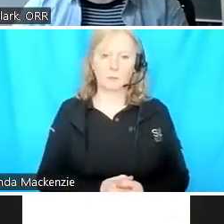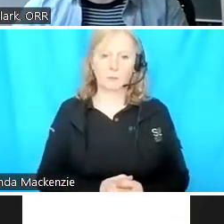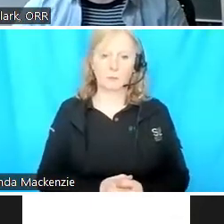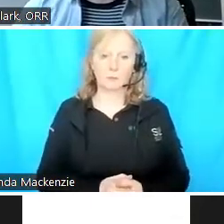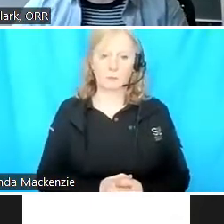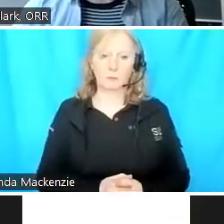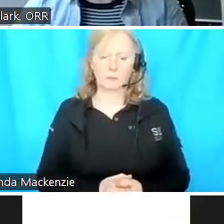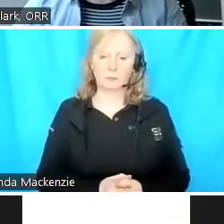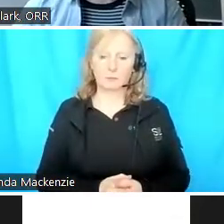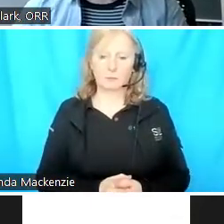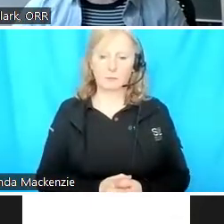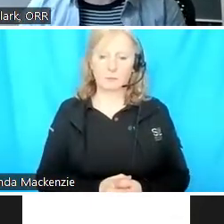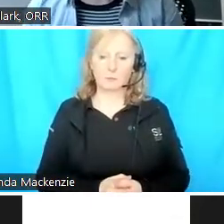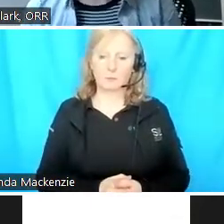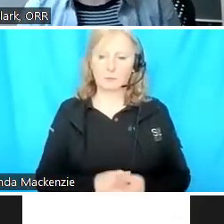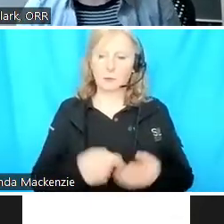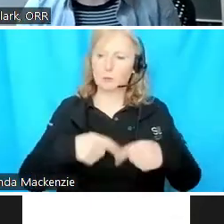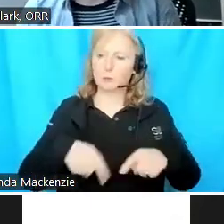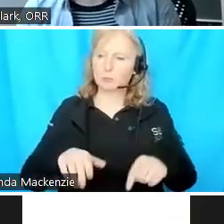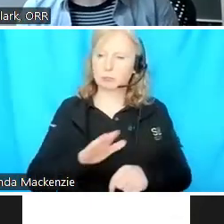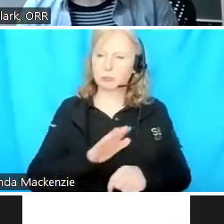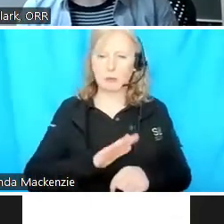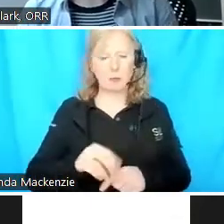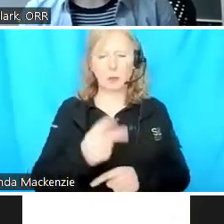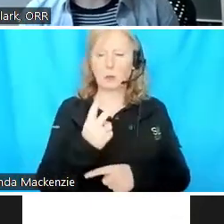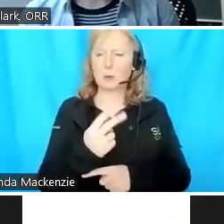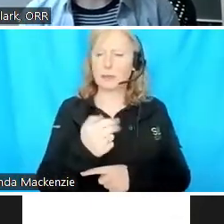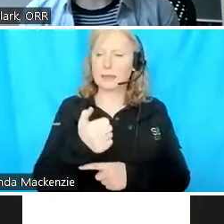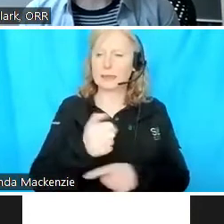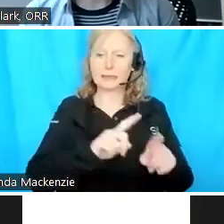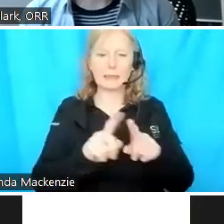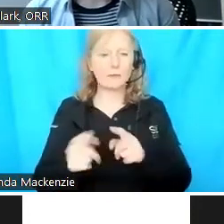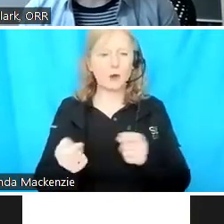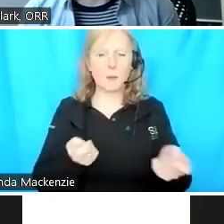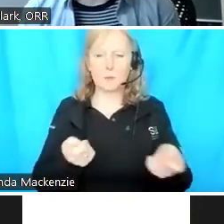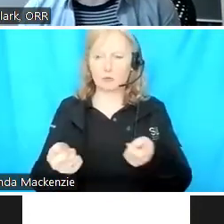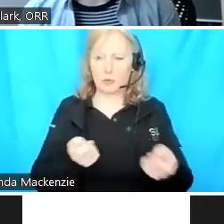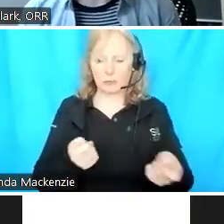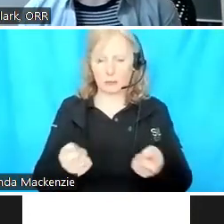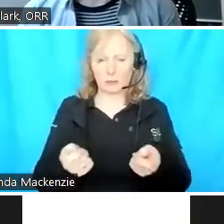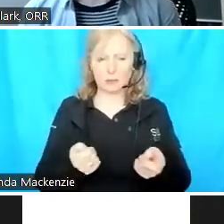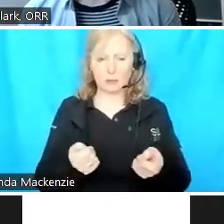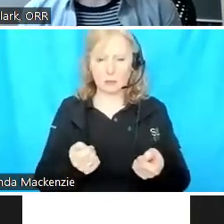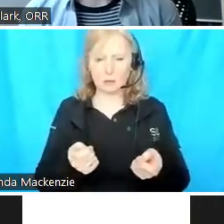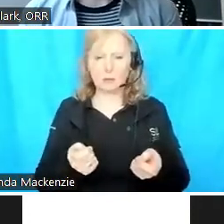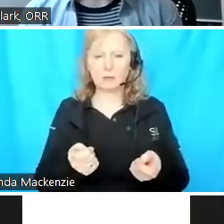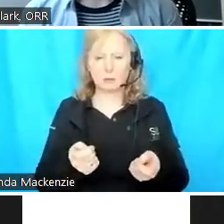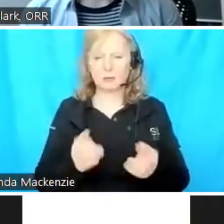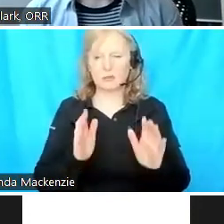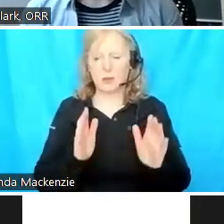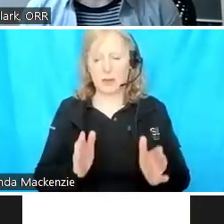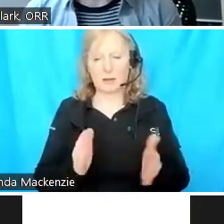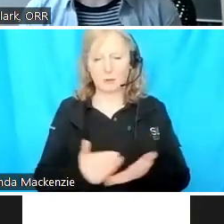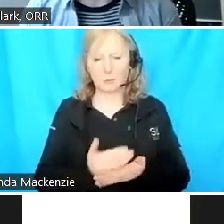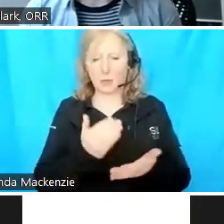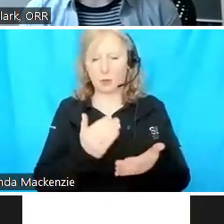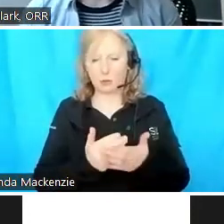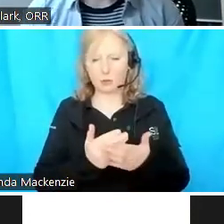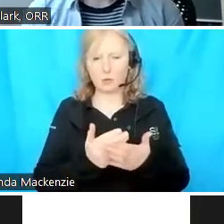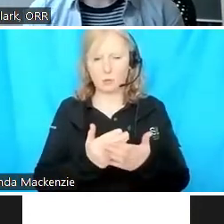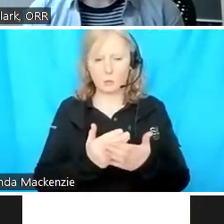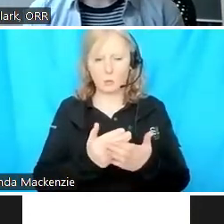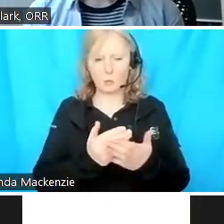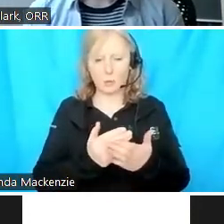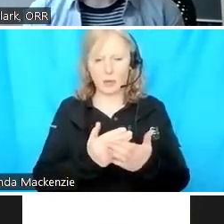work with around 26 operators to make sure, so we need to make sure that these requirements were met and